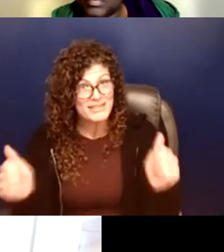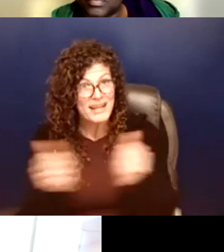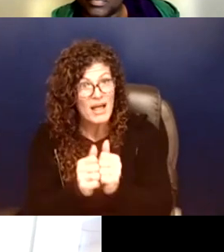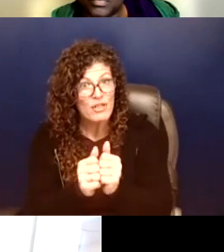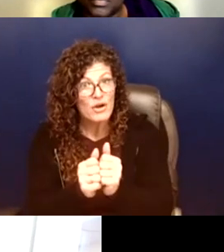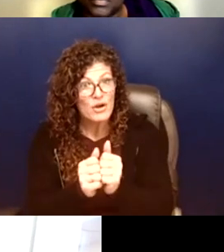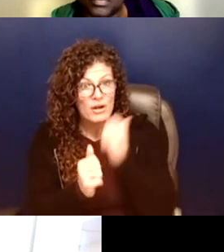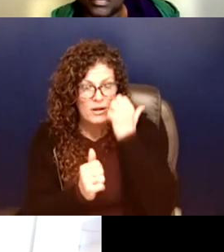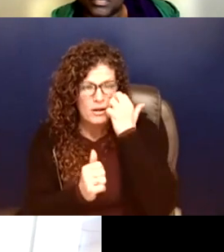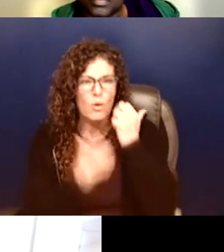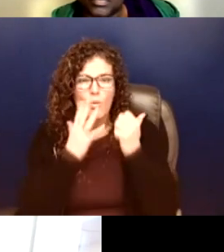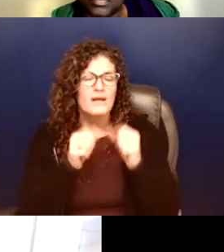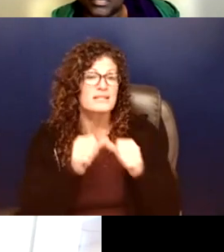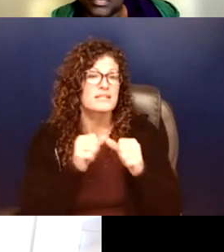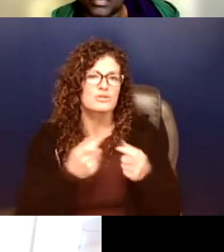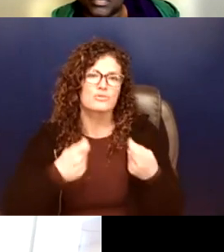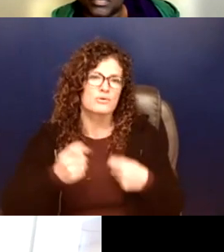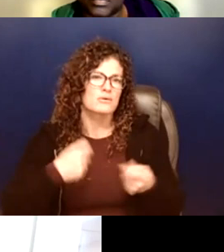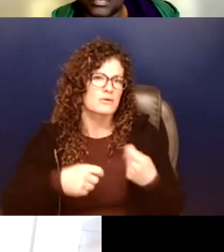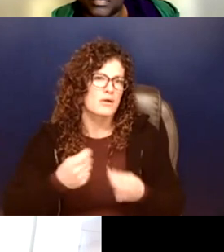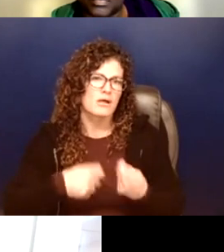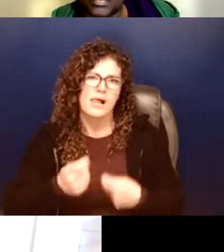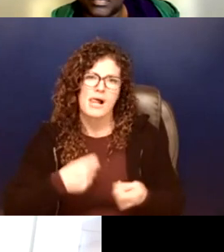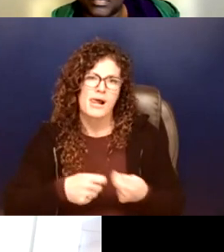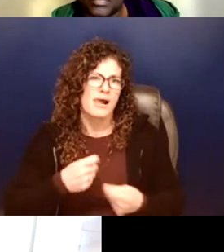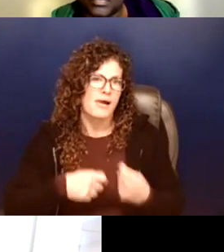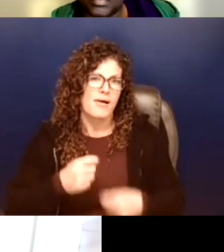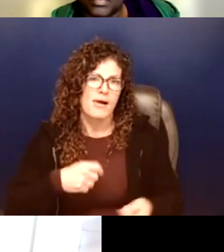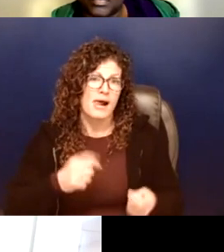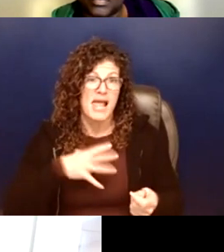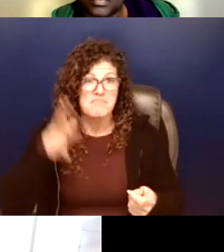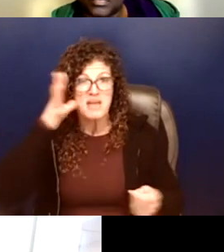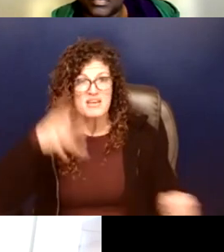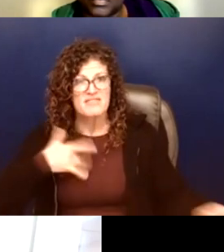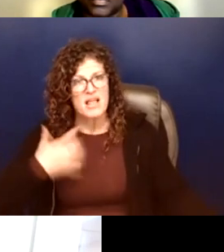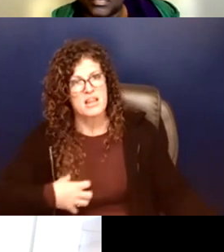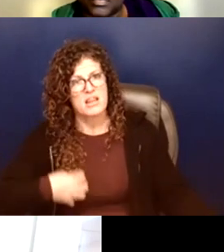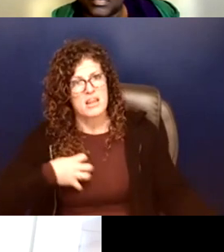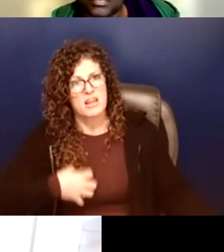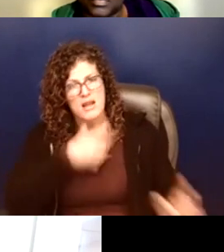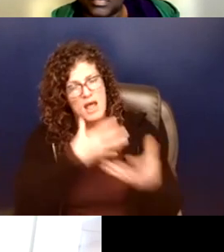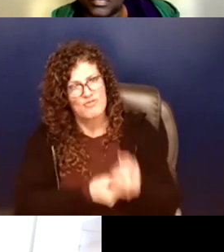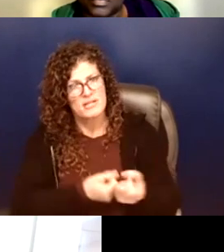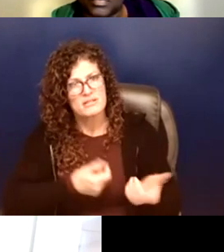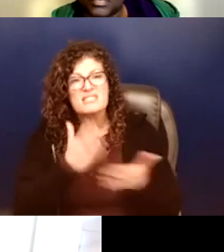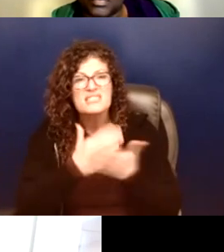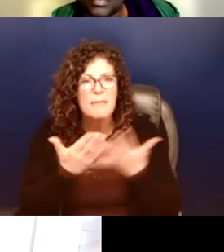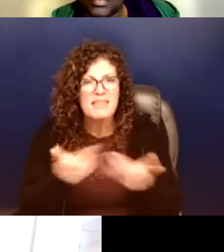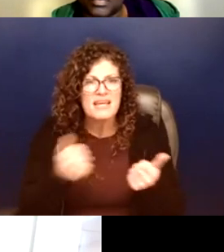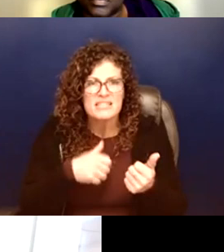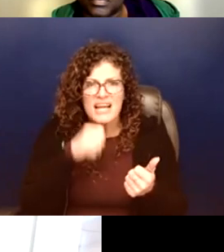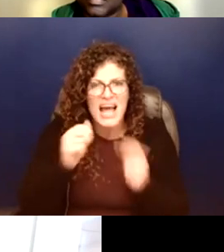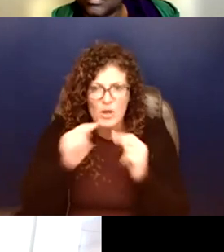have this churn of people and we're gonna have this distrust with parents. And there are certain things that are non-negotiables. I know I got 15 seconds